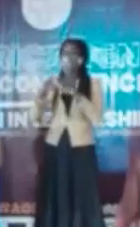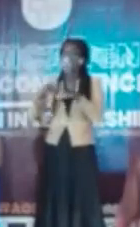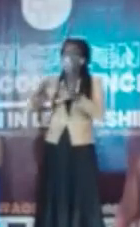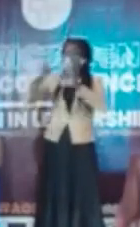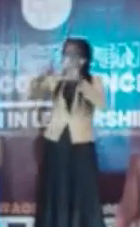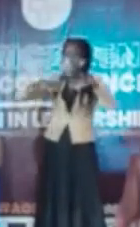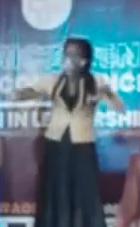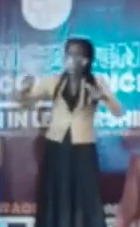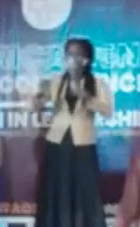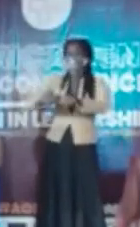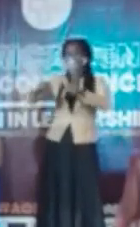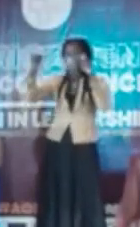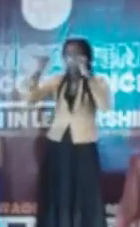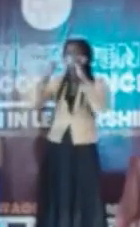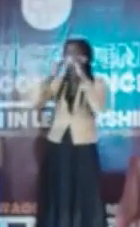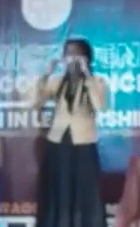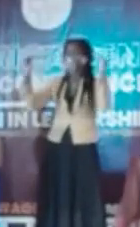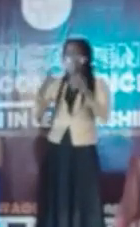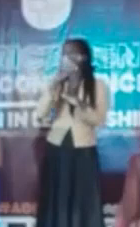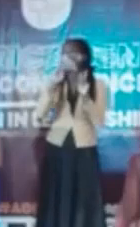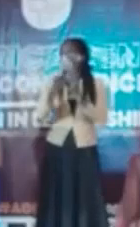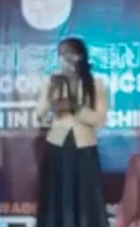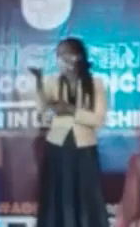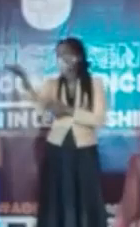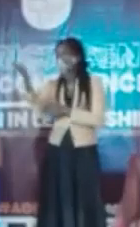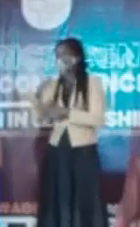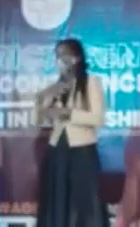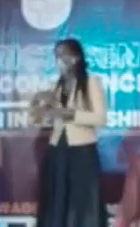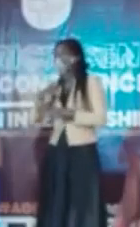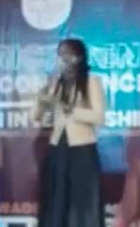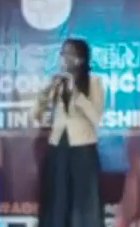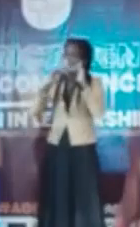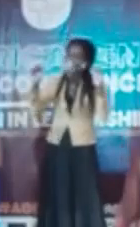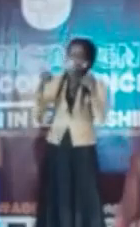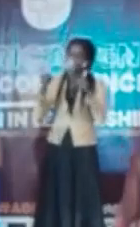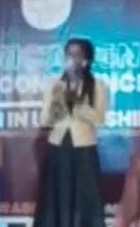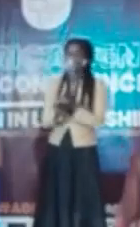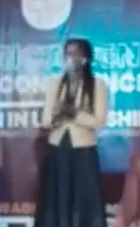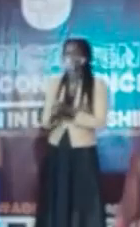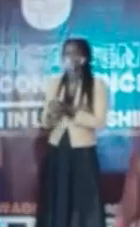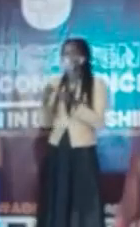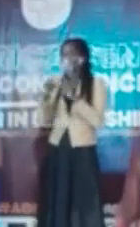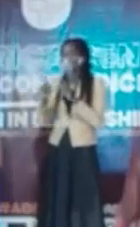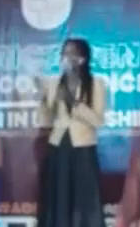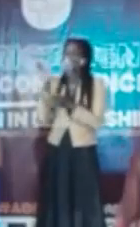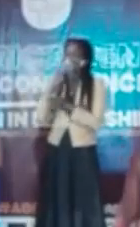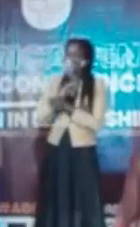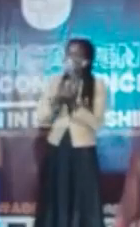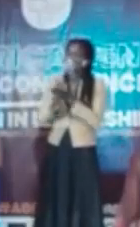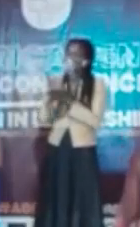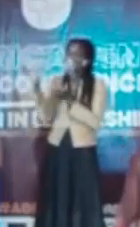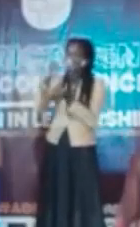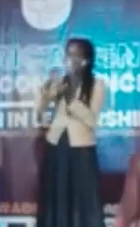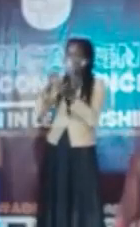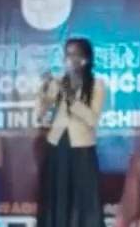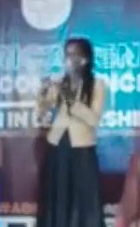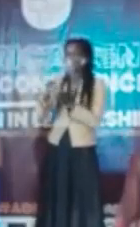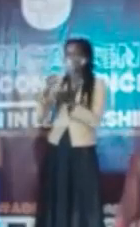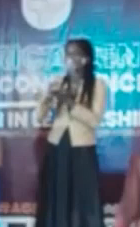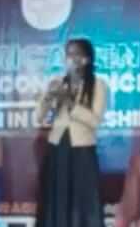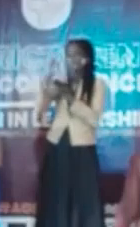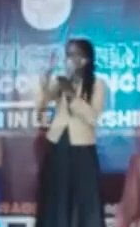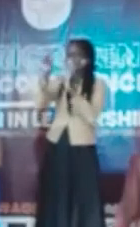and there are equitable investments for women in the agriculture. And finally, through implementation of projects